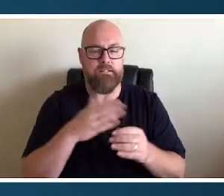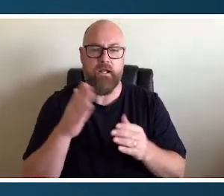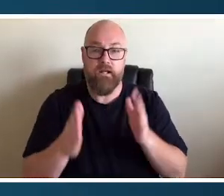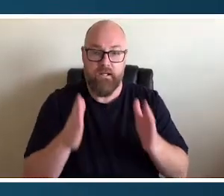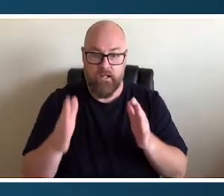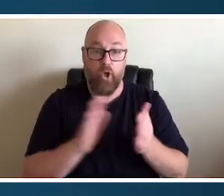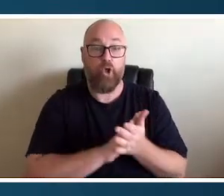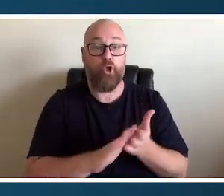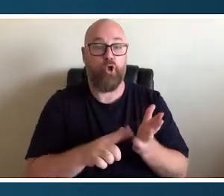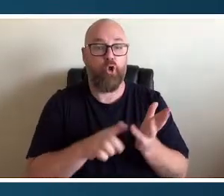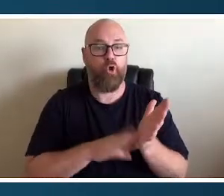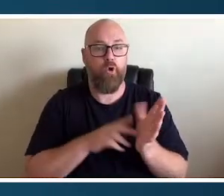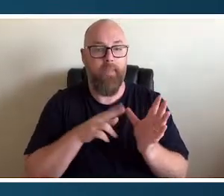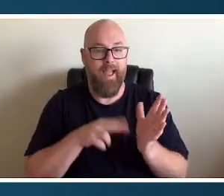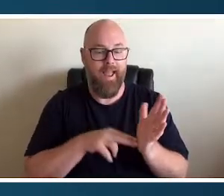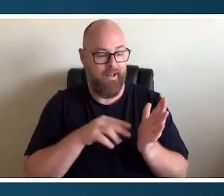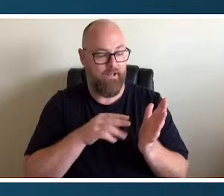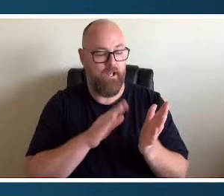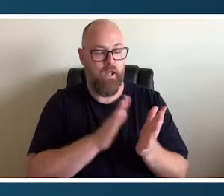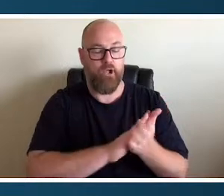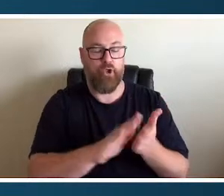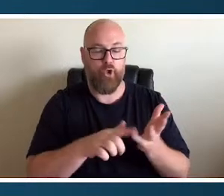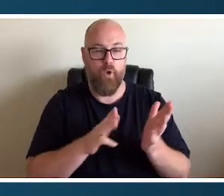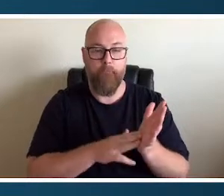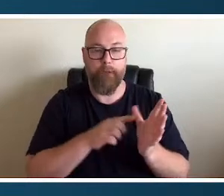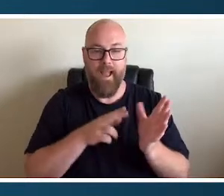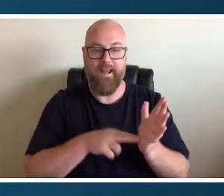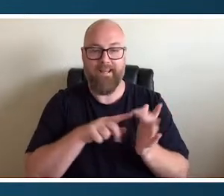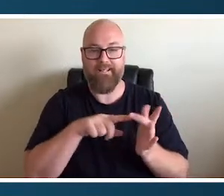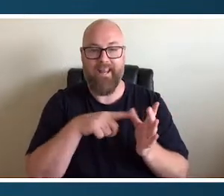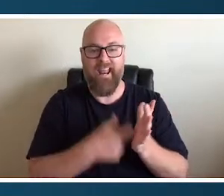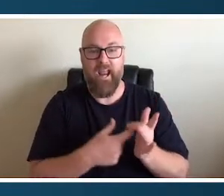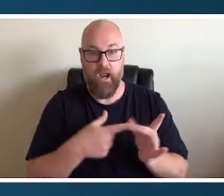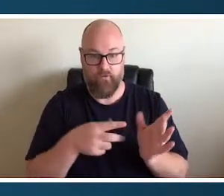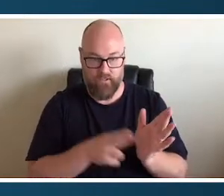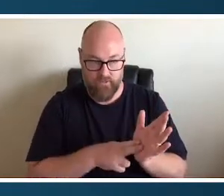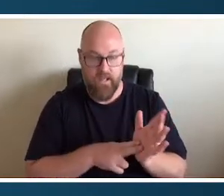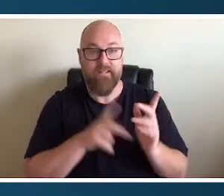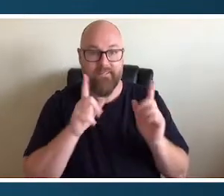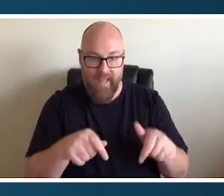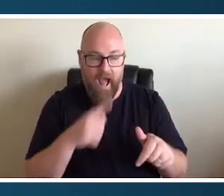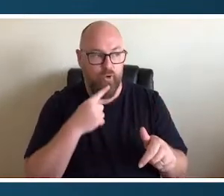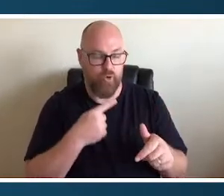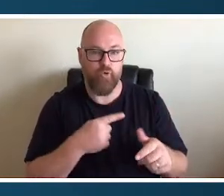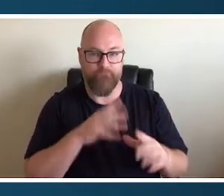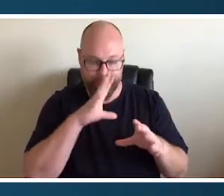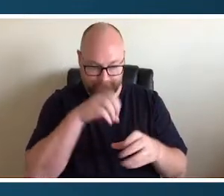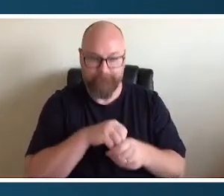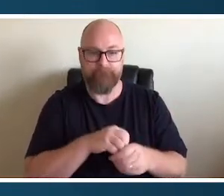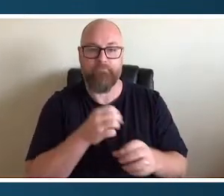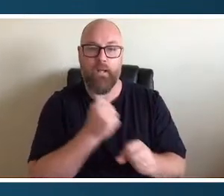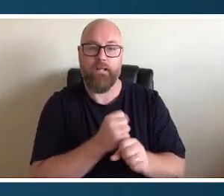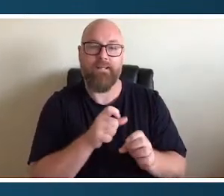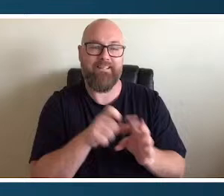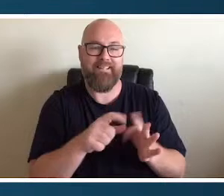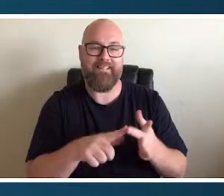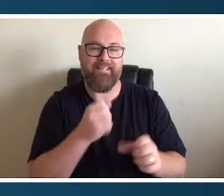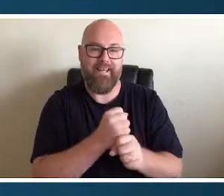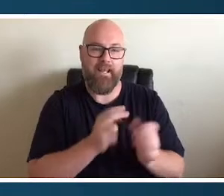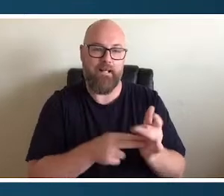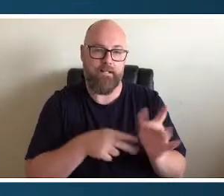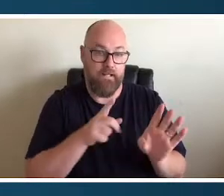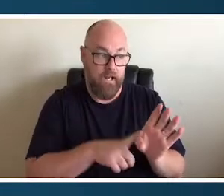to advocate more vigorously for initiatives led by local actors, in recognition that local